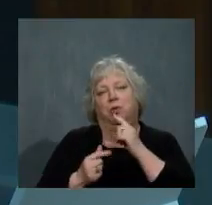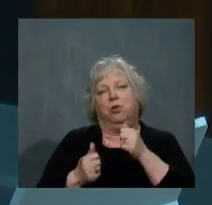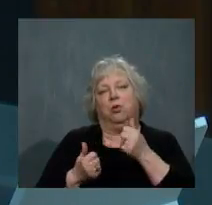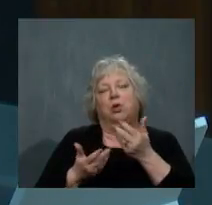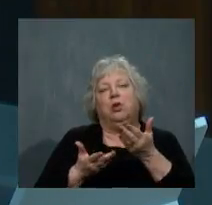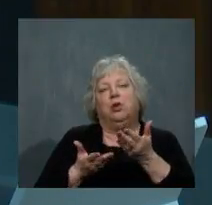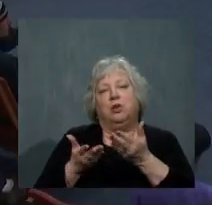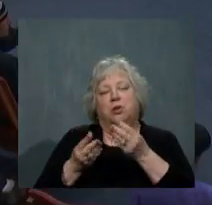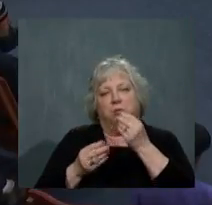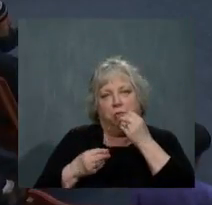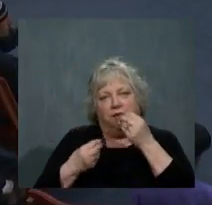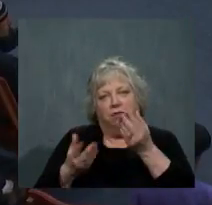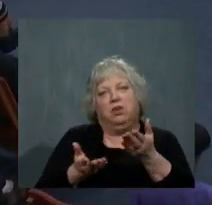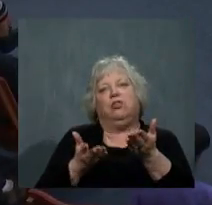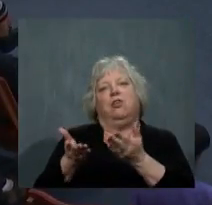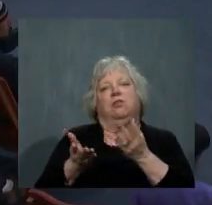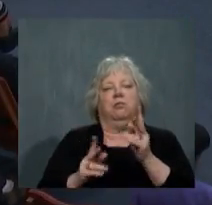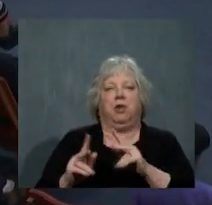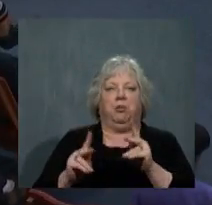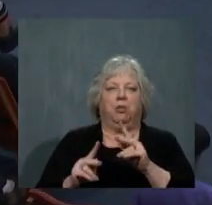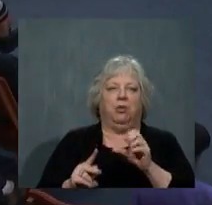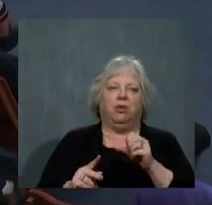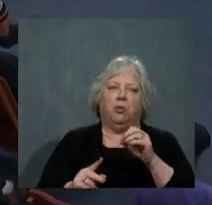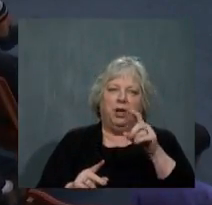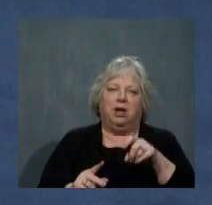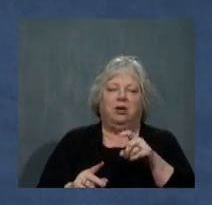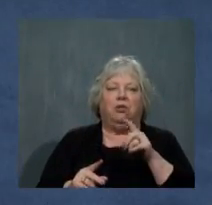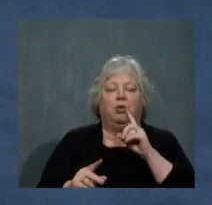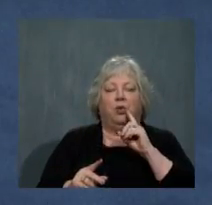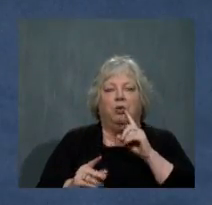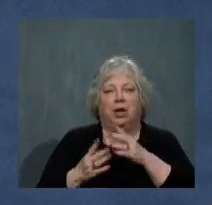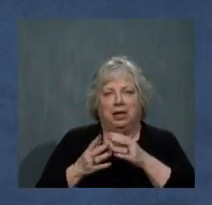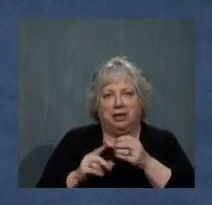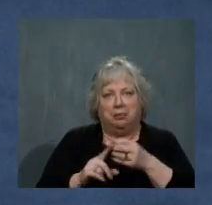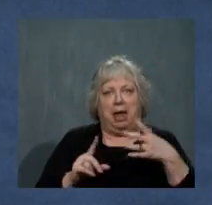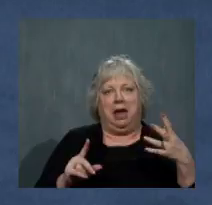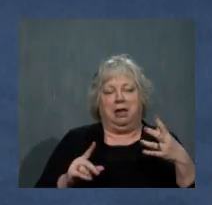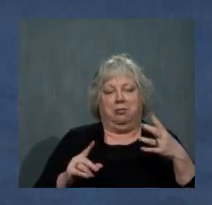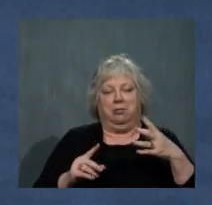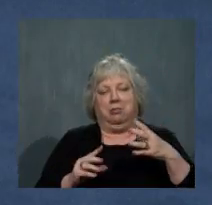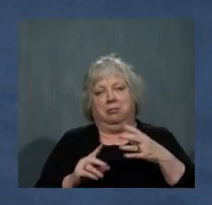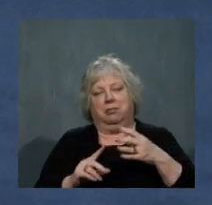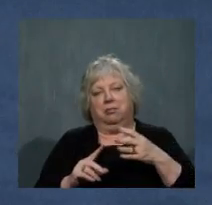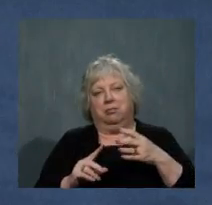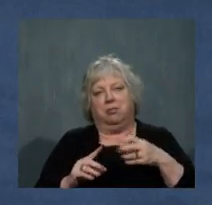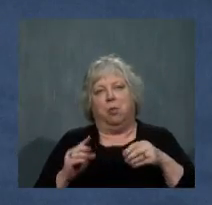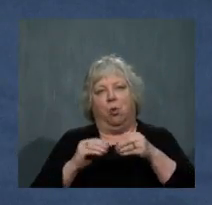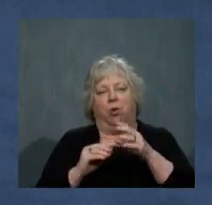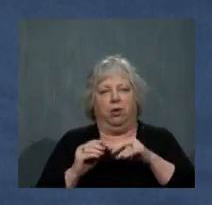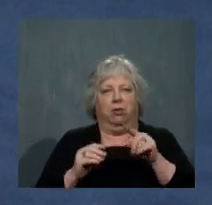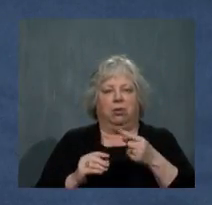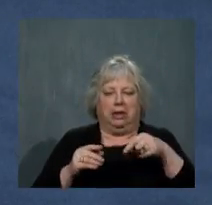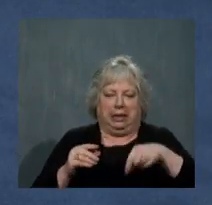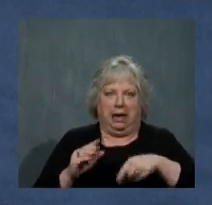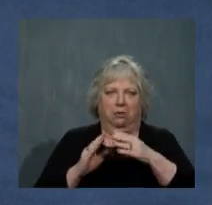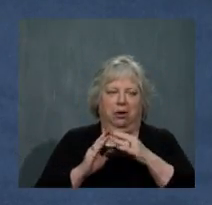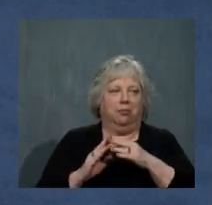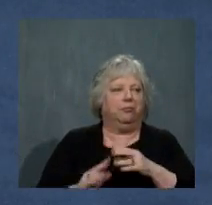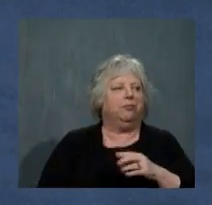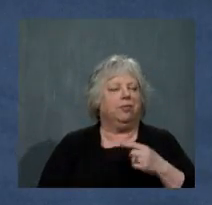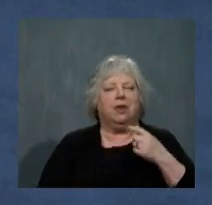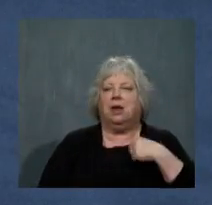stop with just a few. Well, I agree with you wholeheartedly, and I have a feeling if we get some